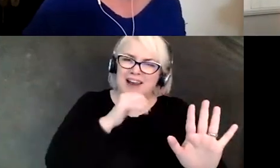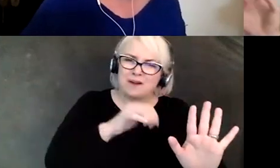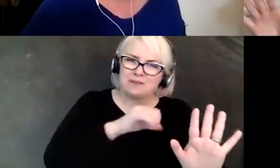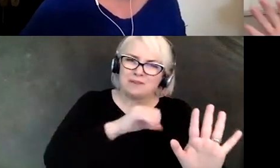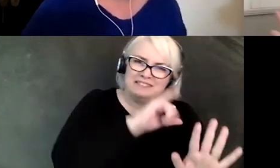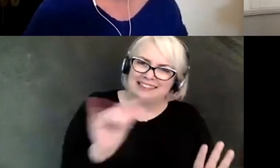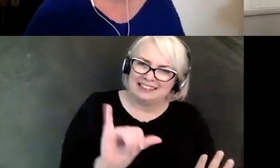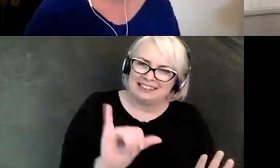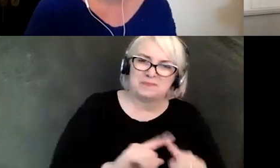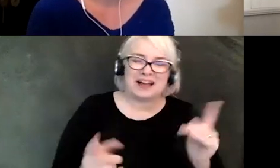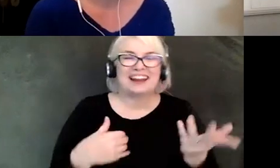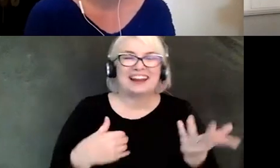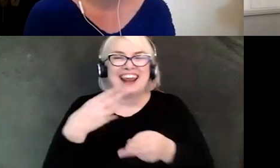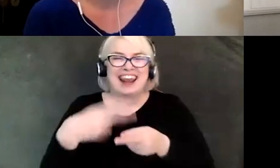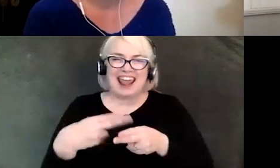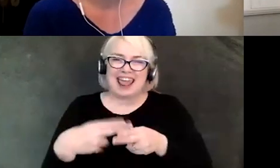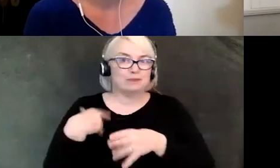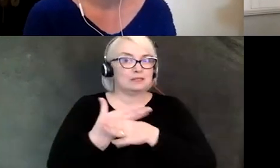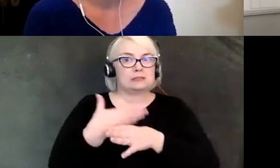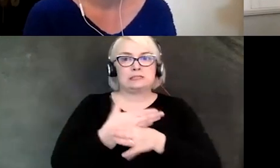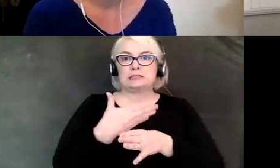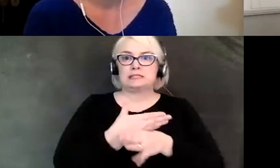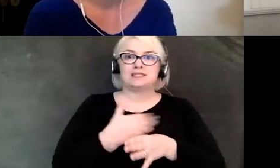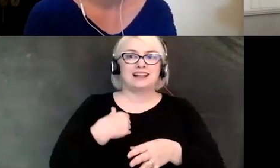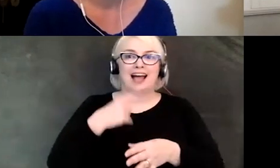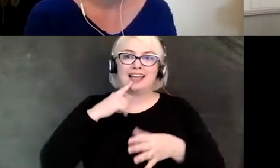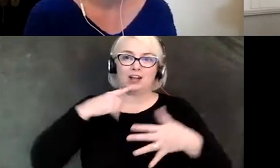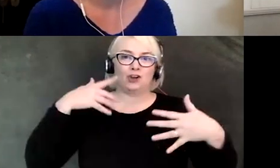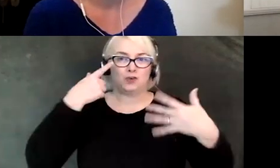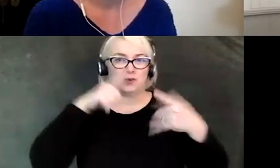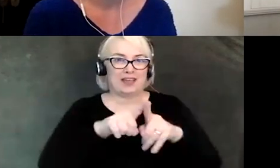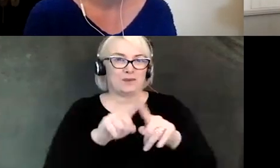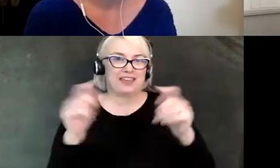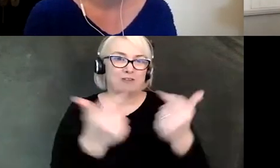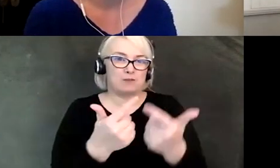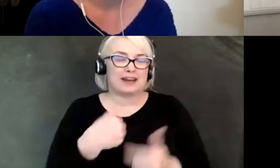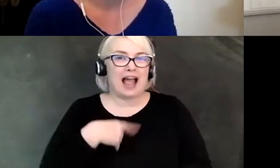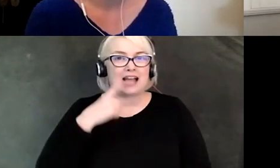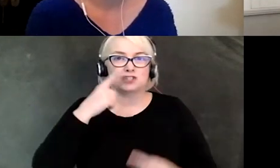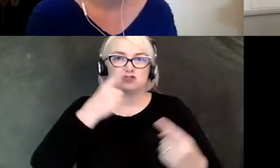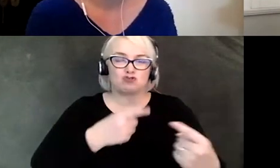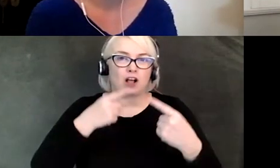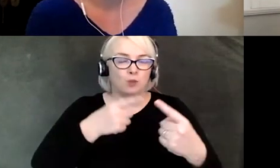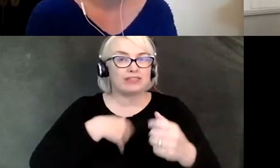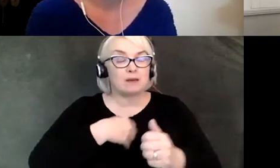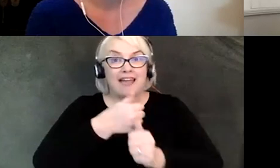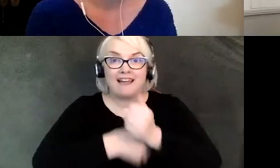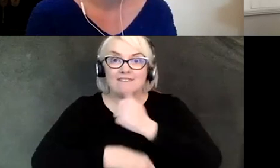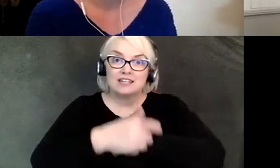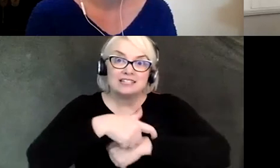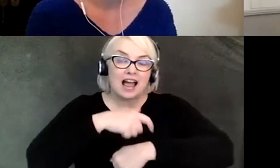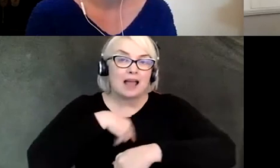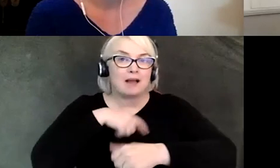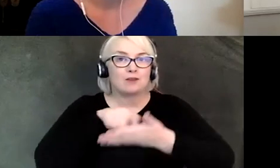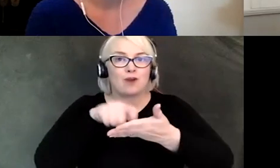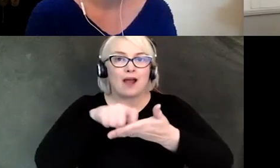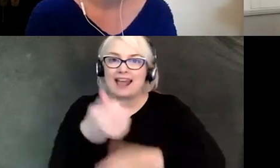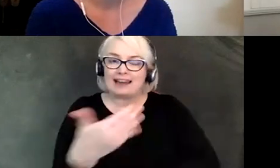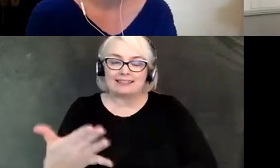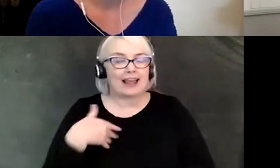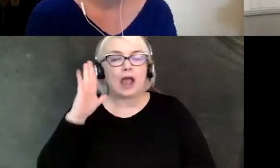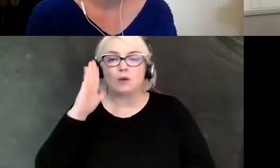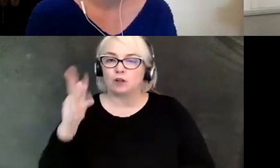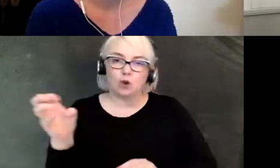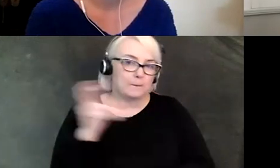totally agree with everybody. I struggle with them every time I write anything and, and I'll go back and change names a million times.